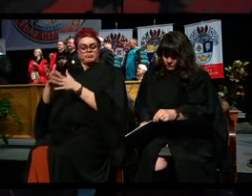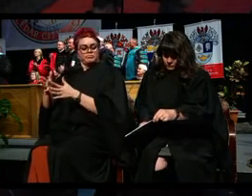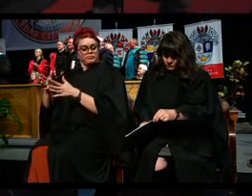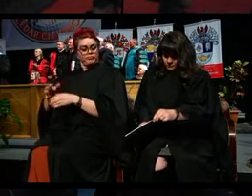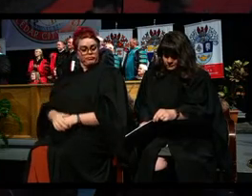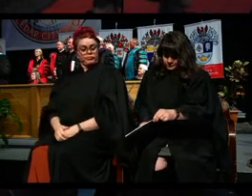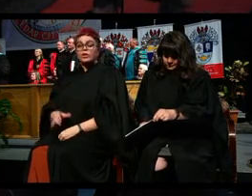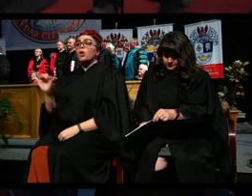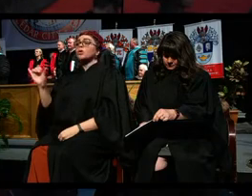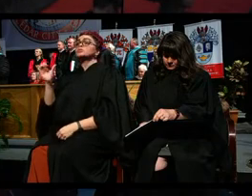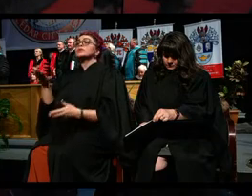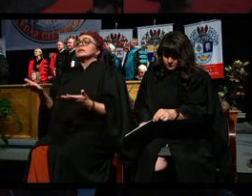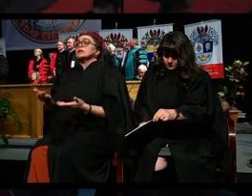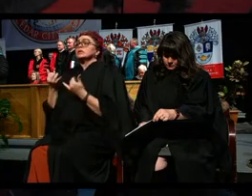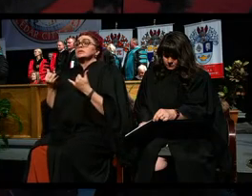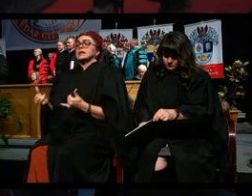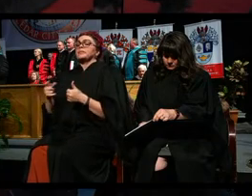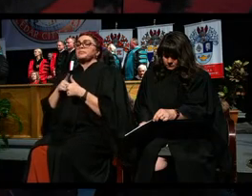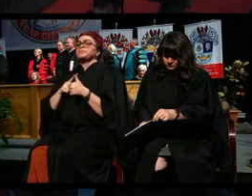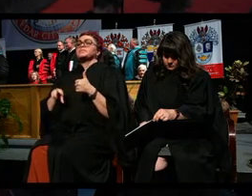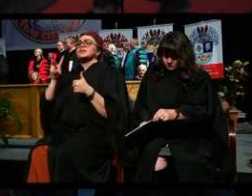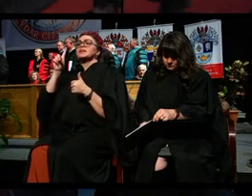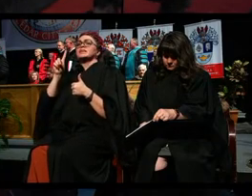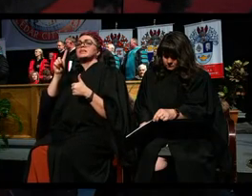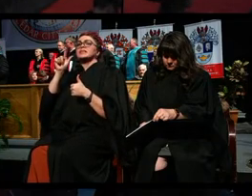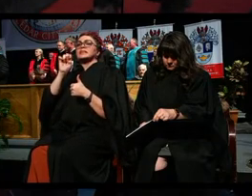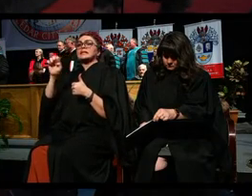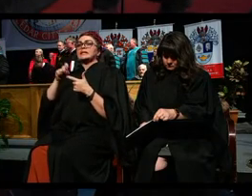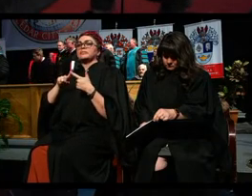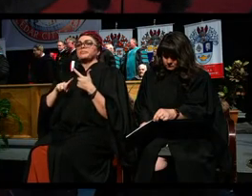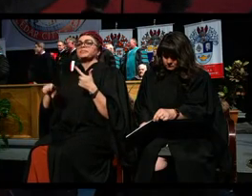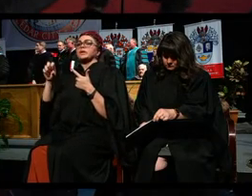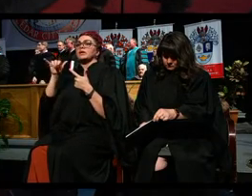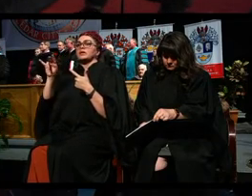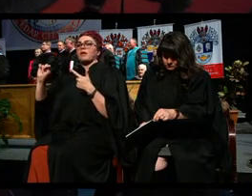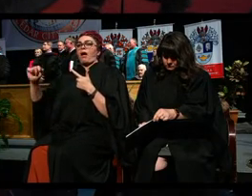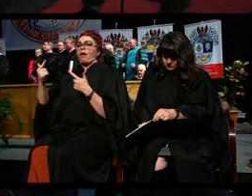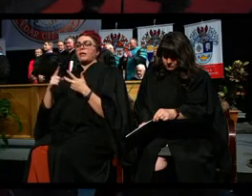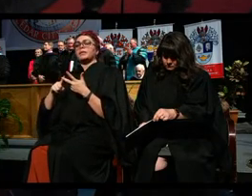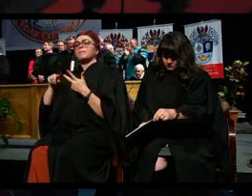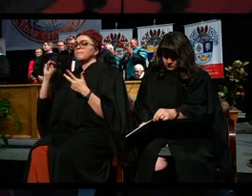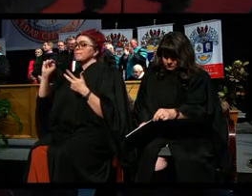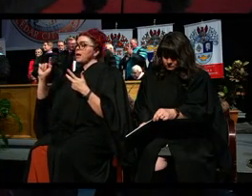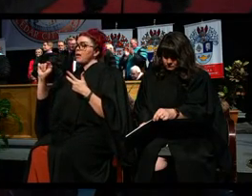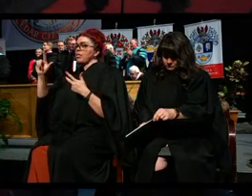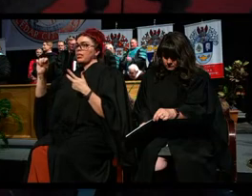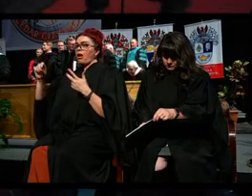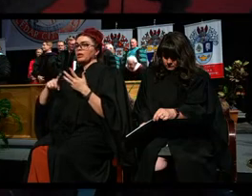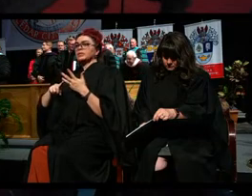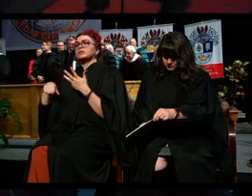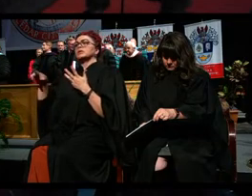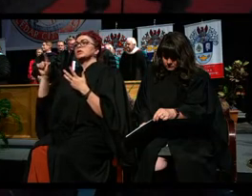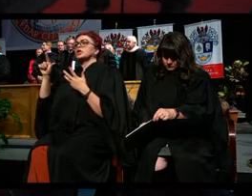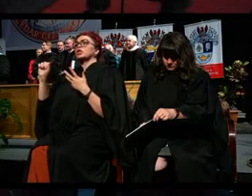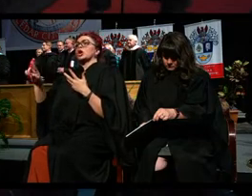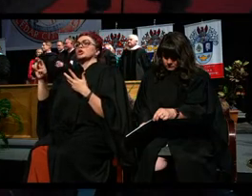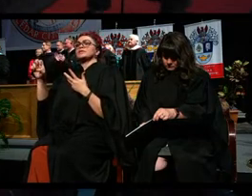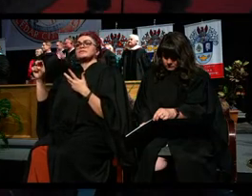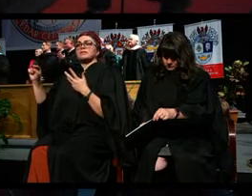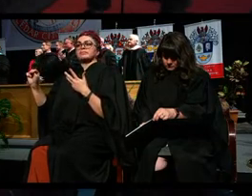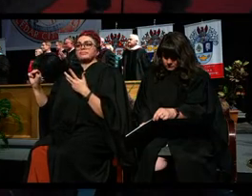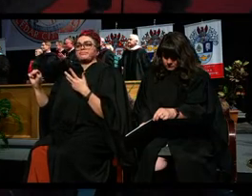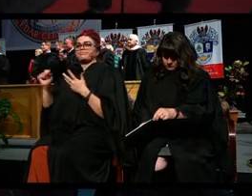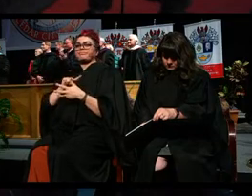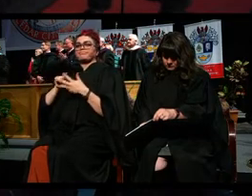Participating in the program today will be David Lee, Steve Young, Jayson Matlock, and Abigail Larson.